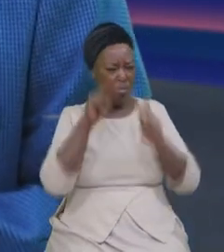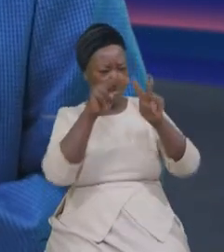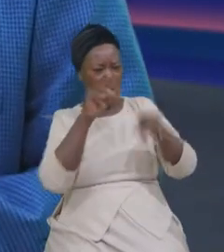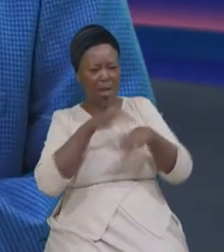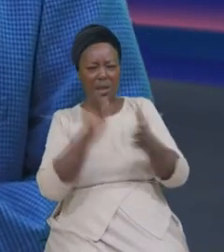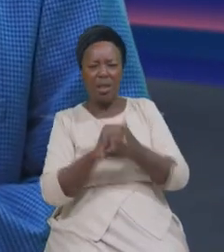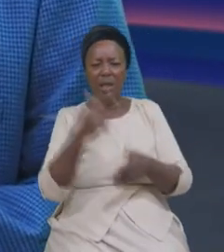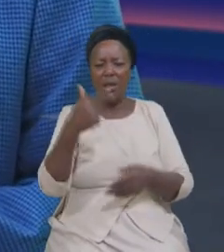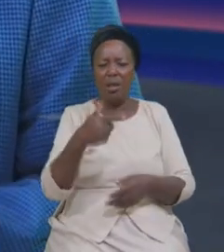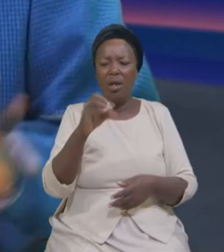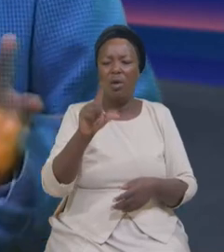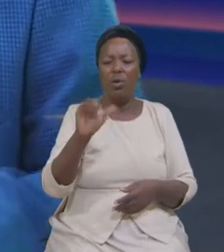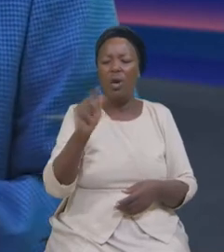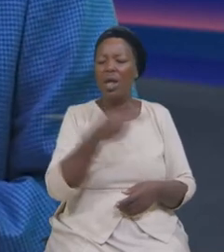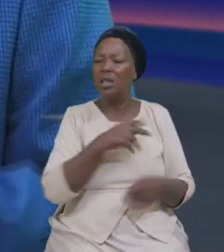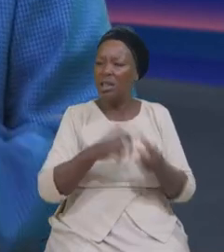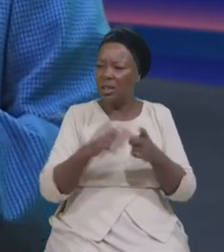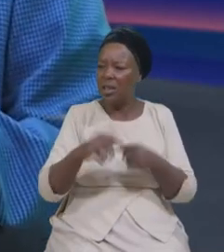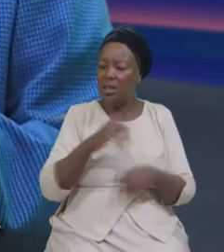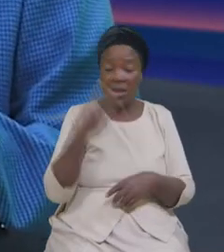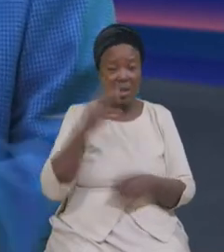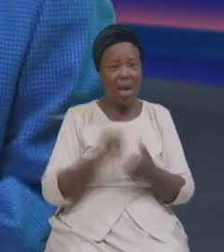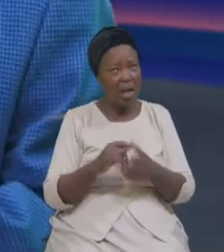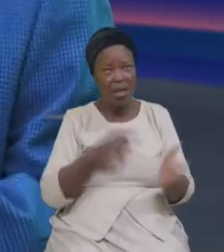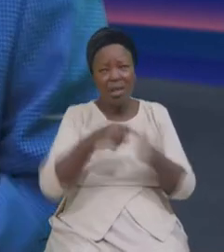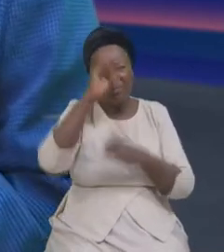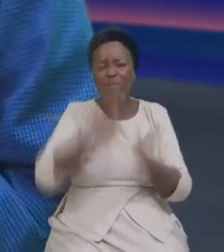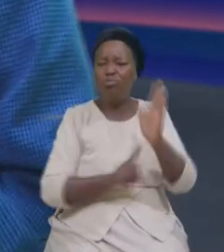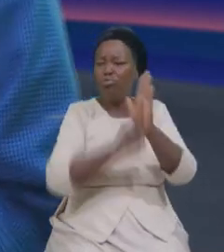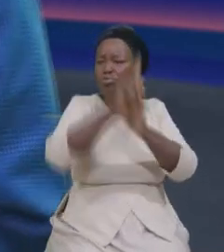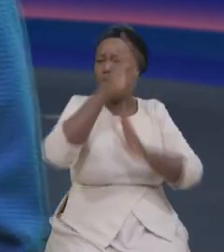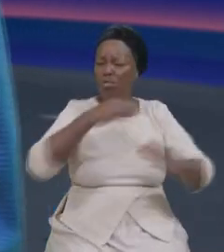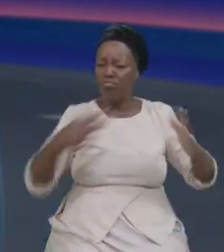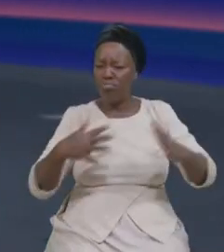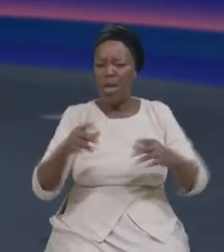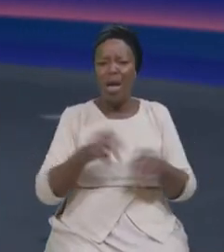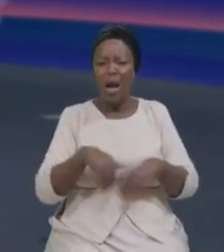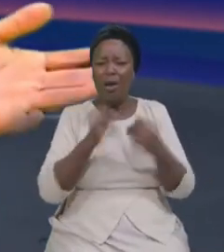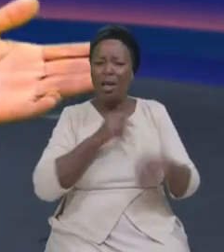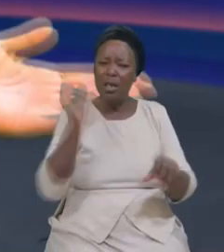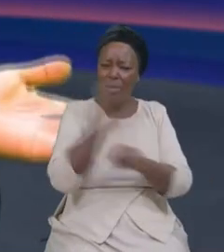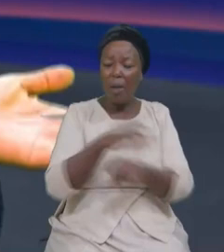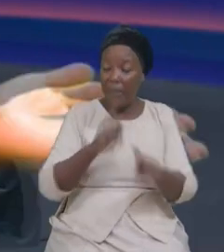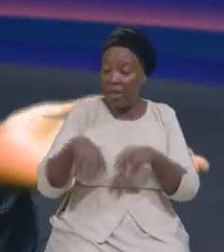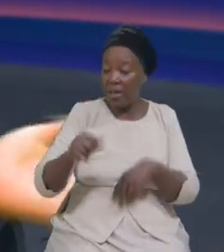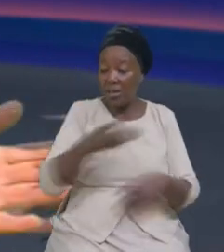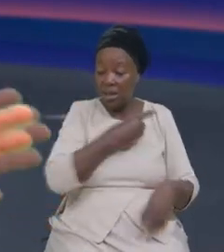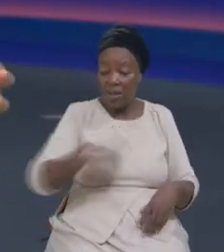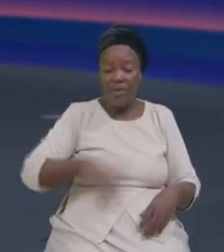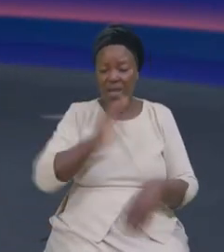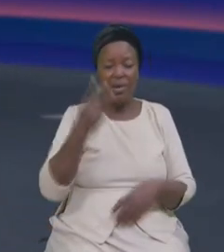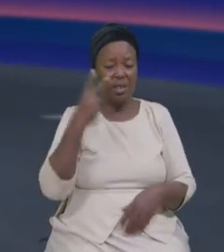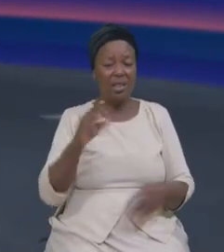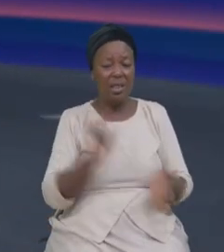big, you can't defeat him. David said it the other way. He said, this is the target. Goliath is